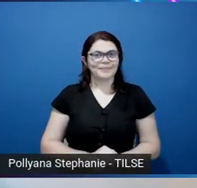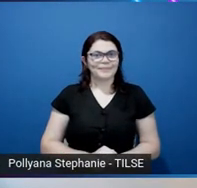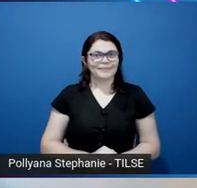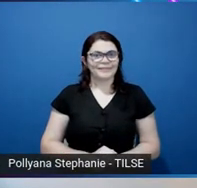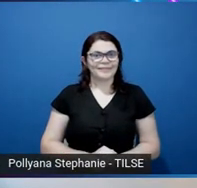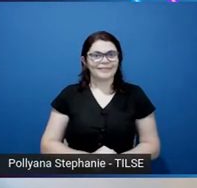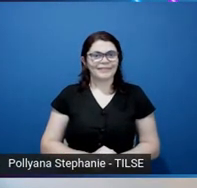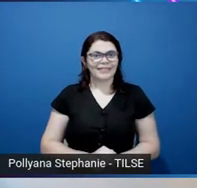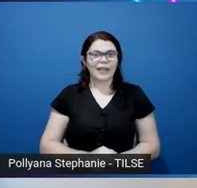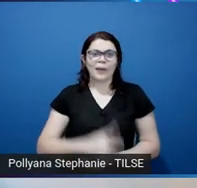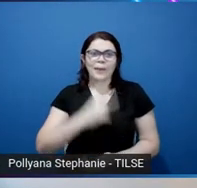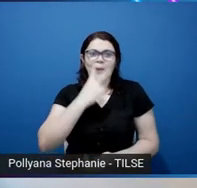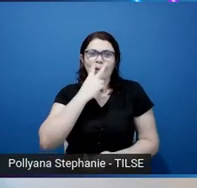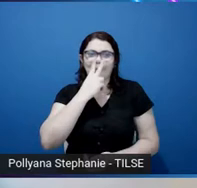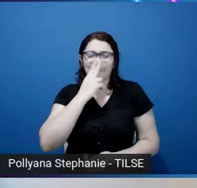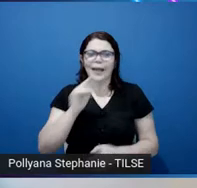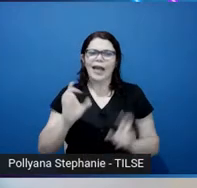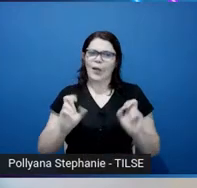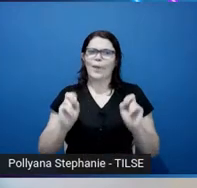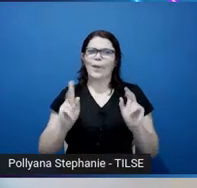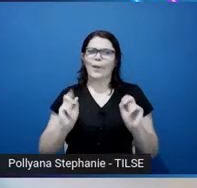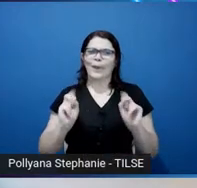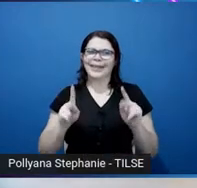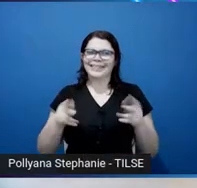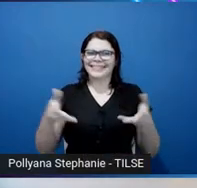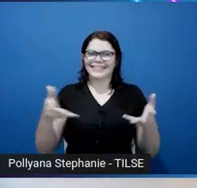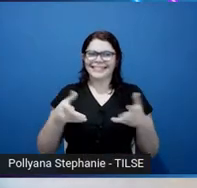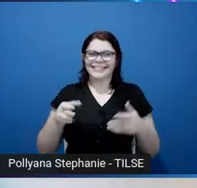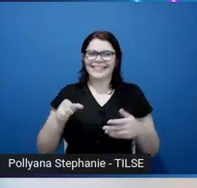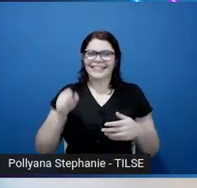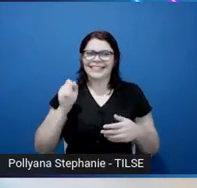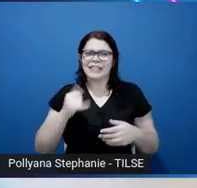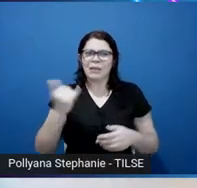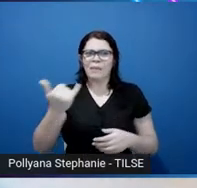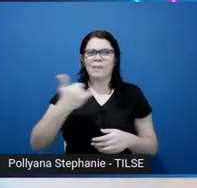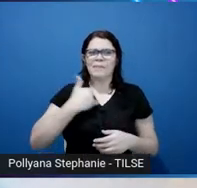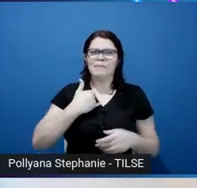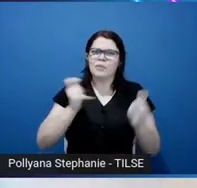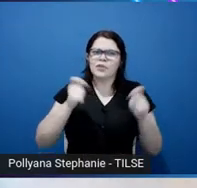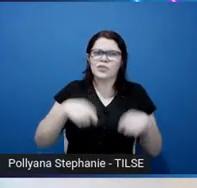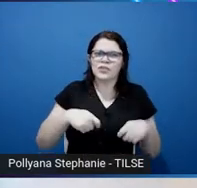Looks like everything is okay. If somebody can let me know,